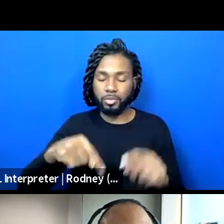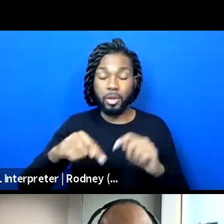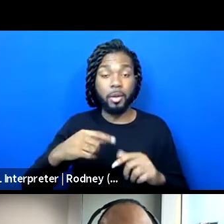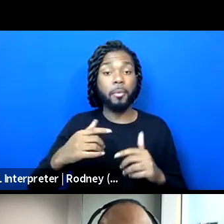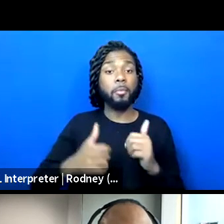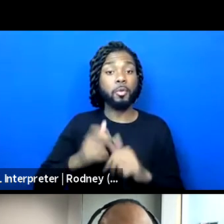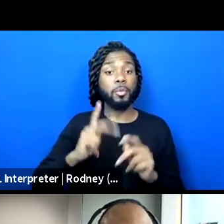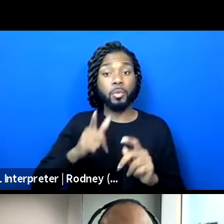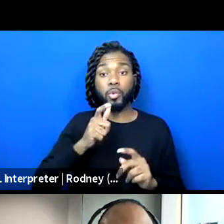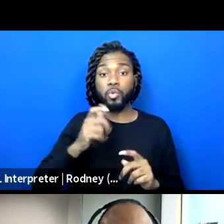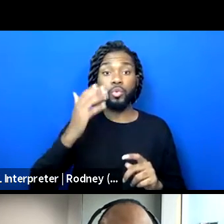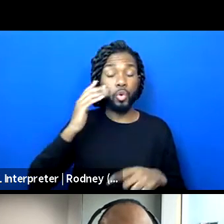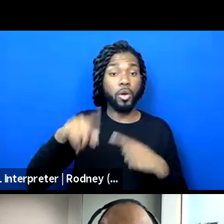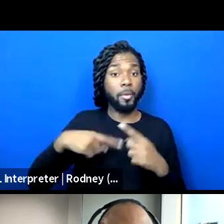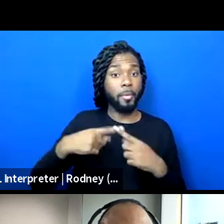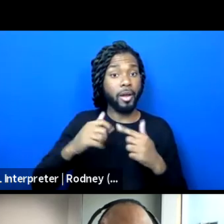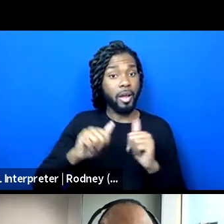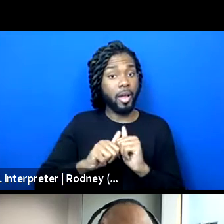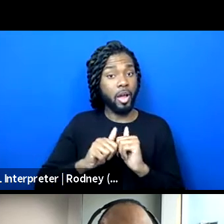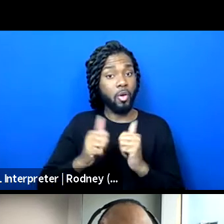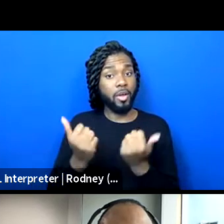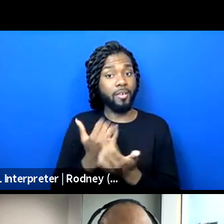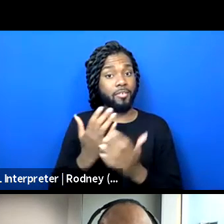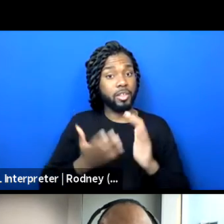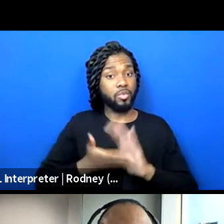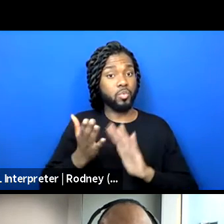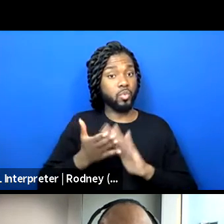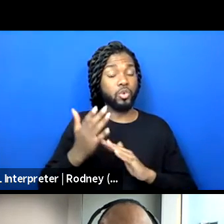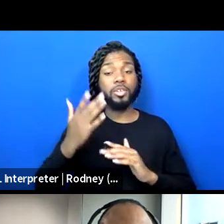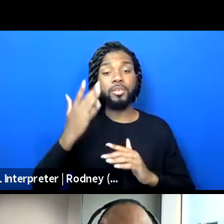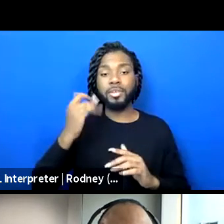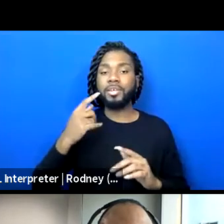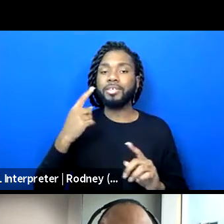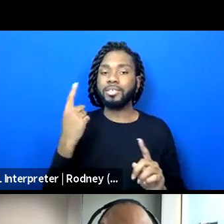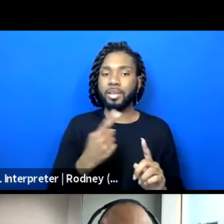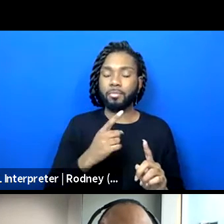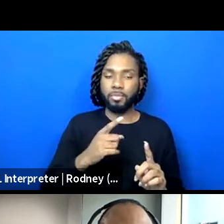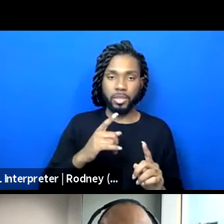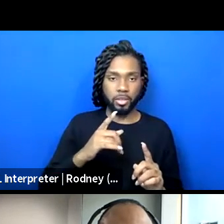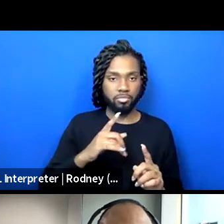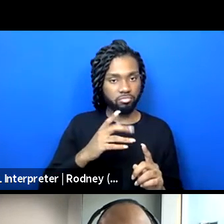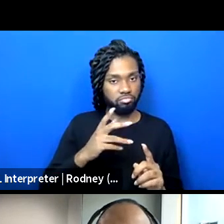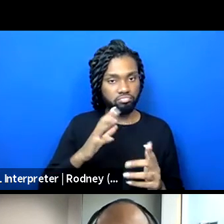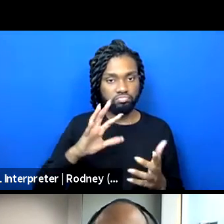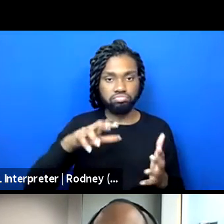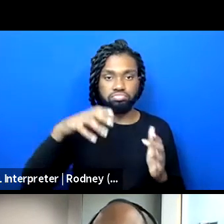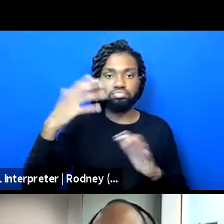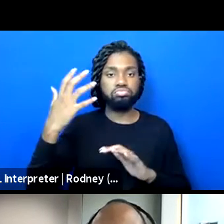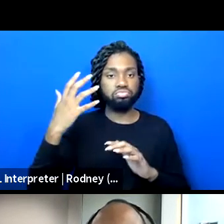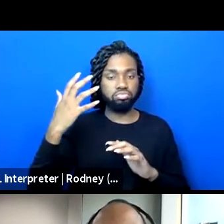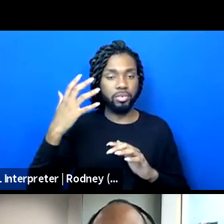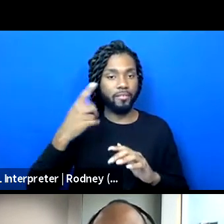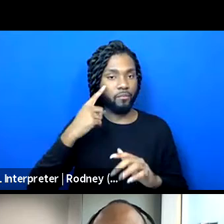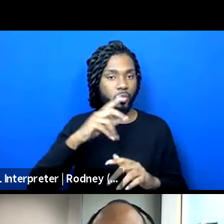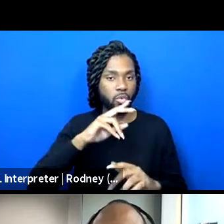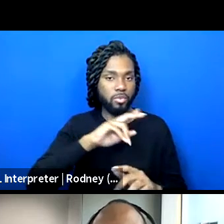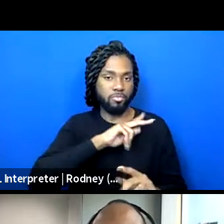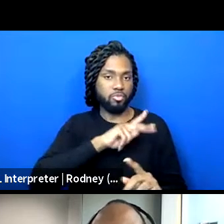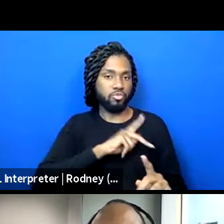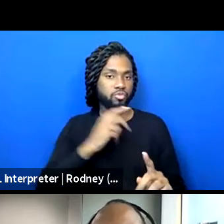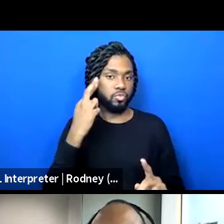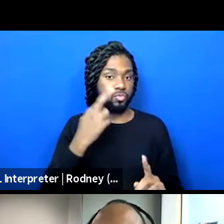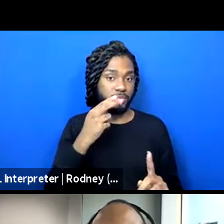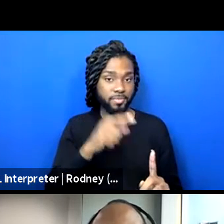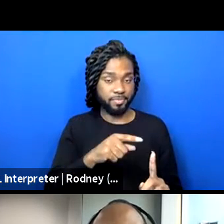know something about how all that works, know because something went terribly wrong in a personal way,